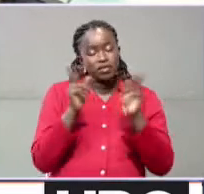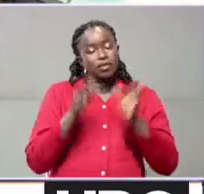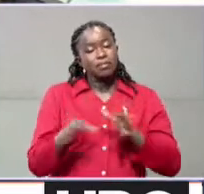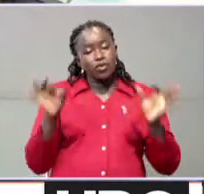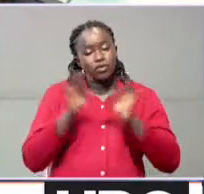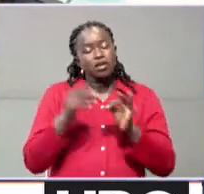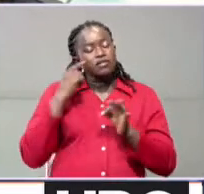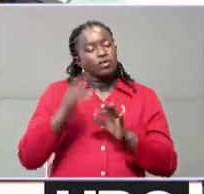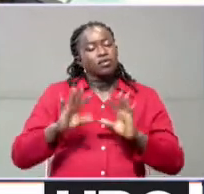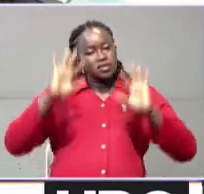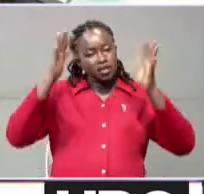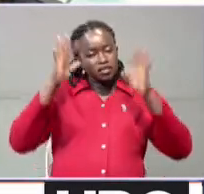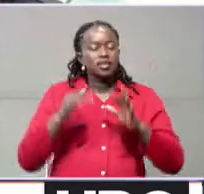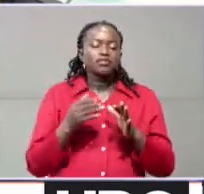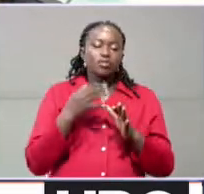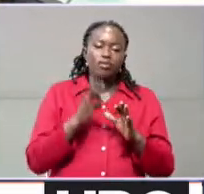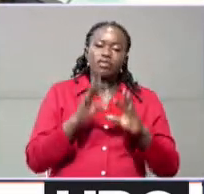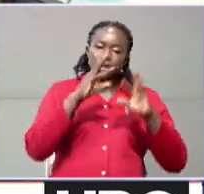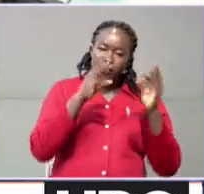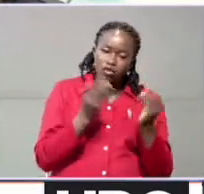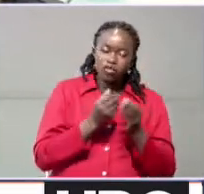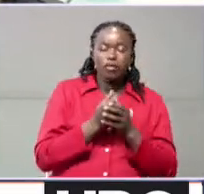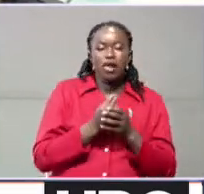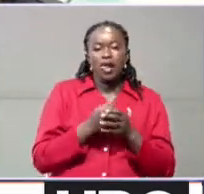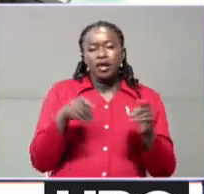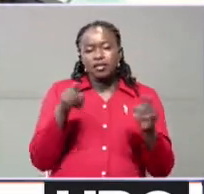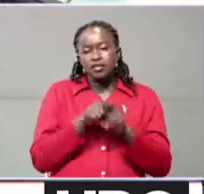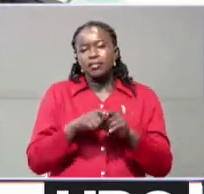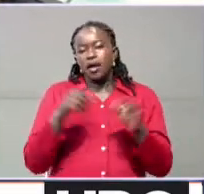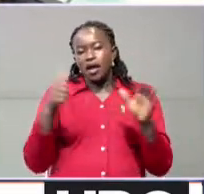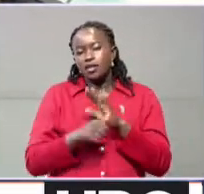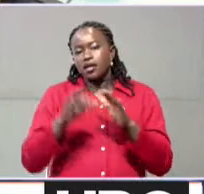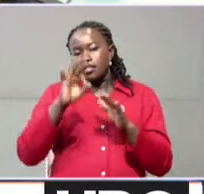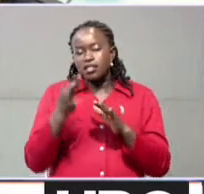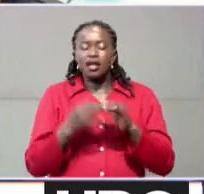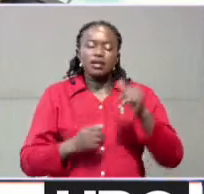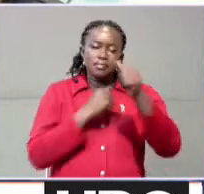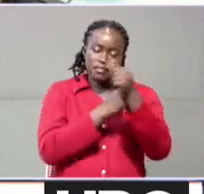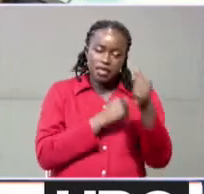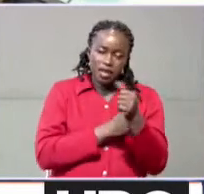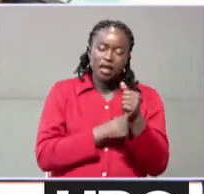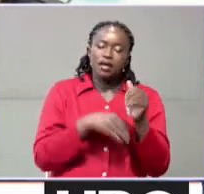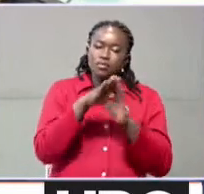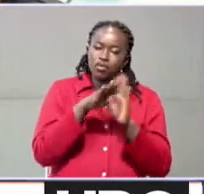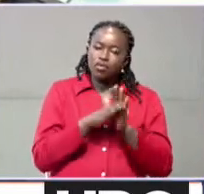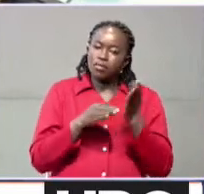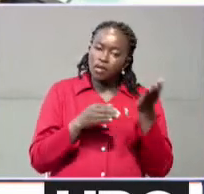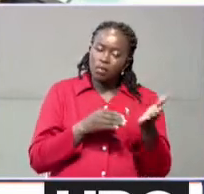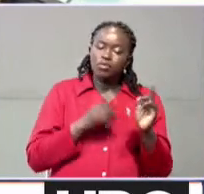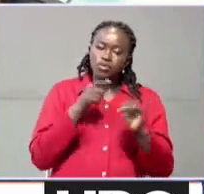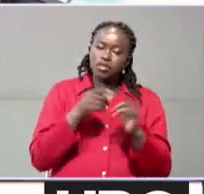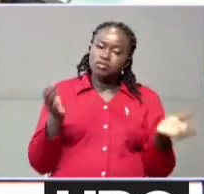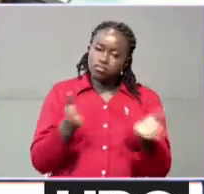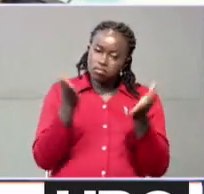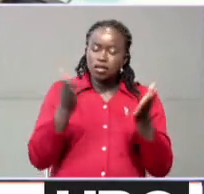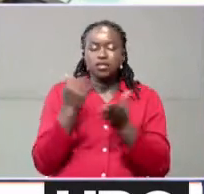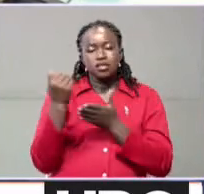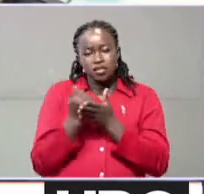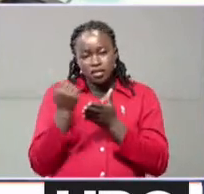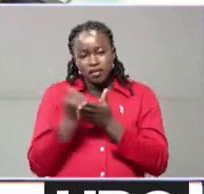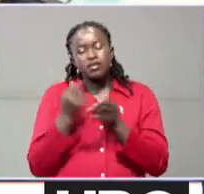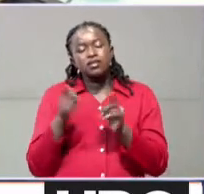success of the model interventions under third pillar are intended to promote savings and